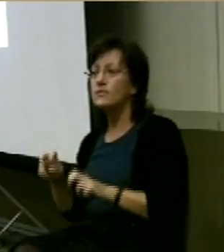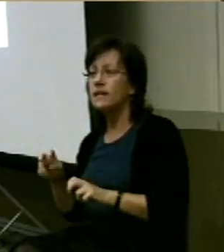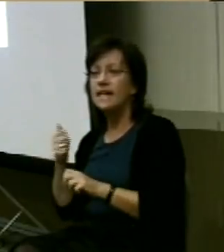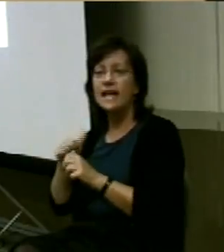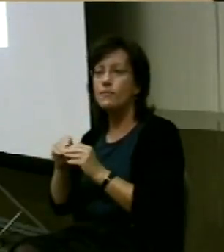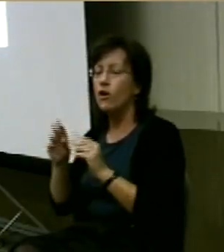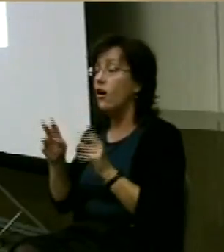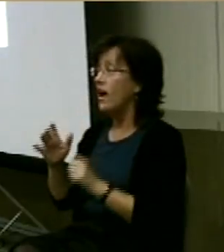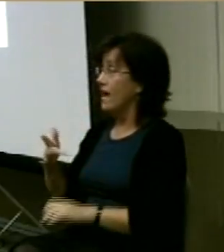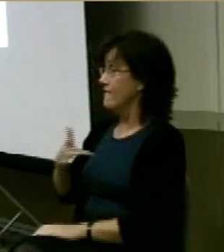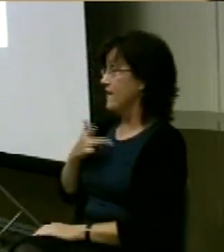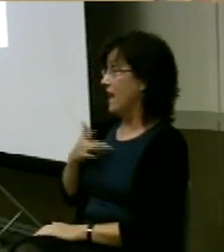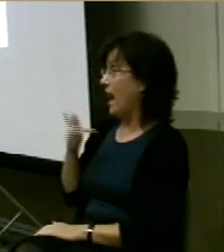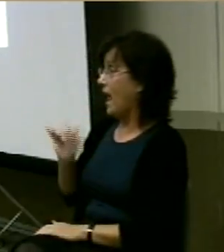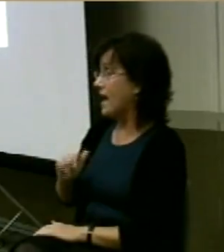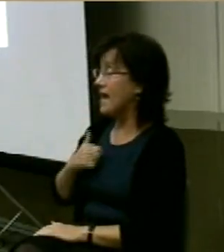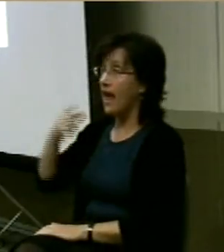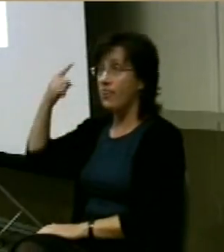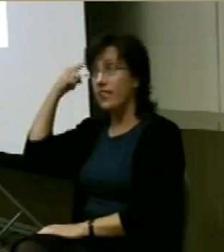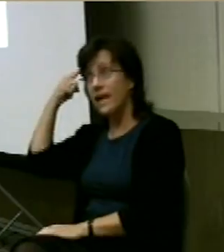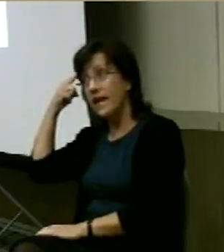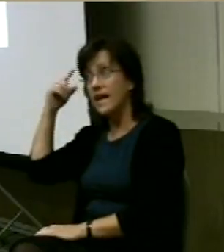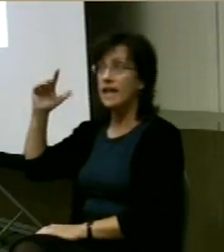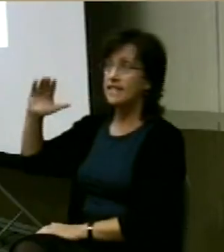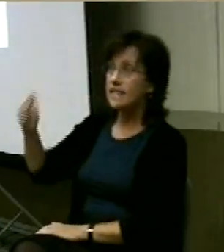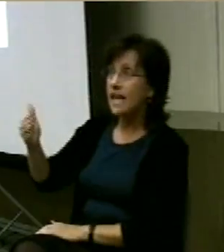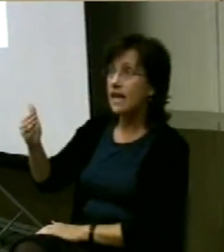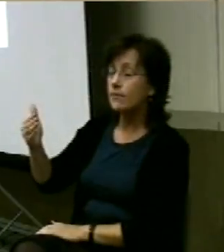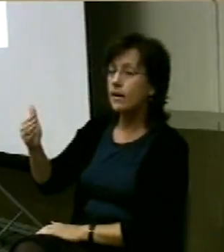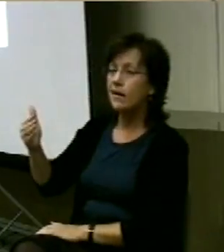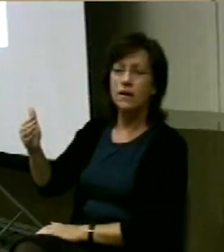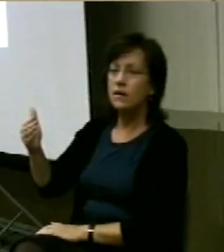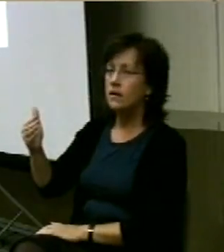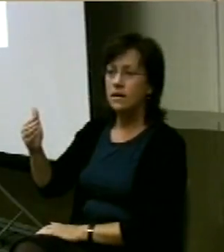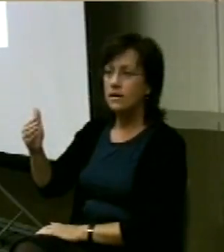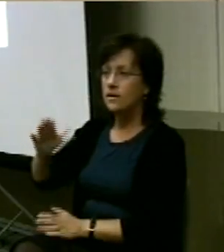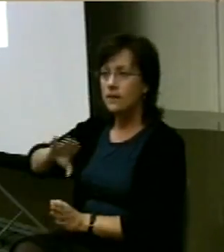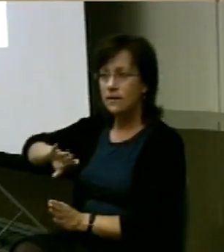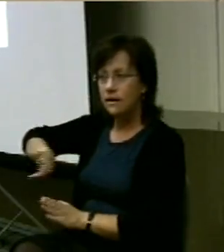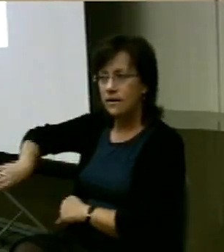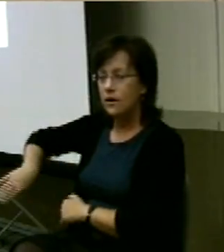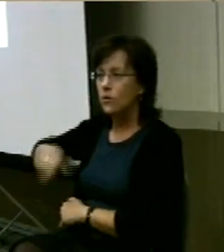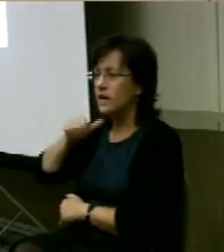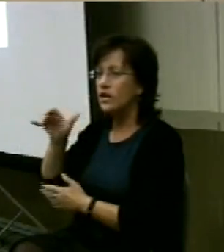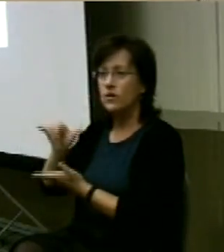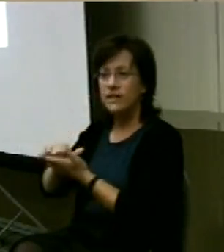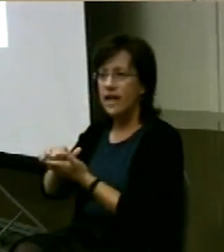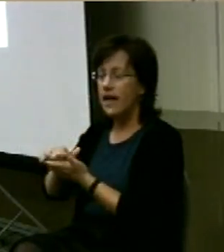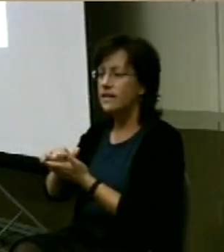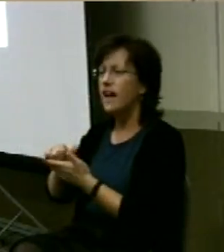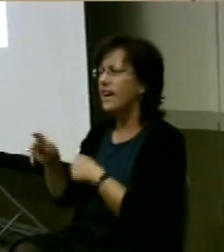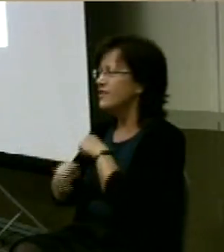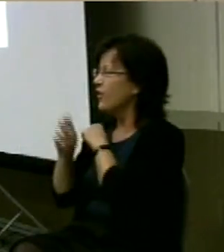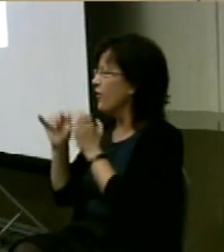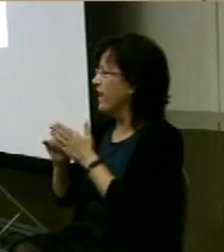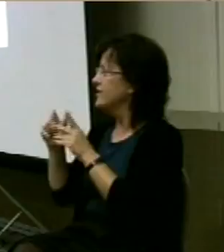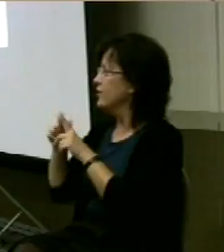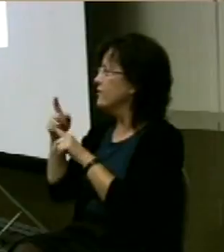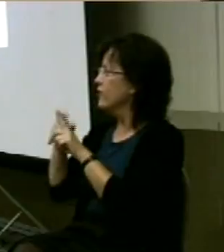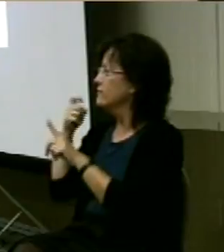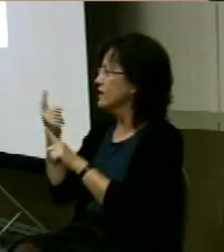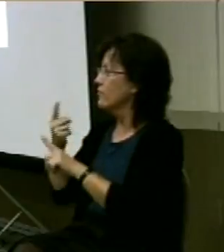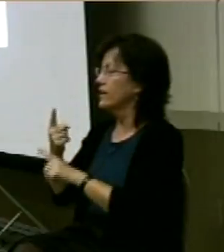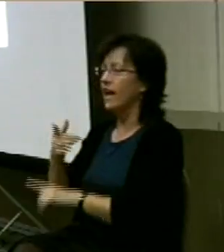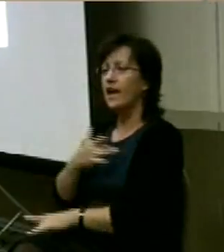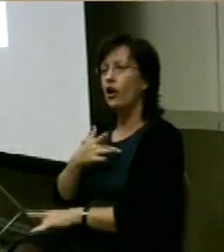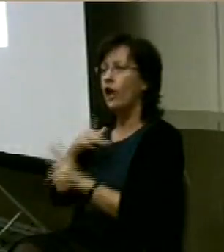like, I think, it seems like we're not doing cardiac assessments anymore. I stole that from someone and I wish I could remember who it was so I could give them